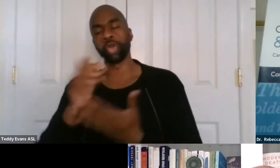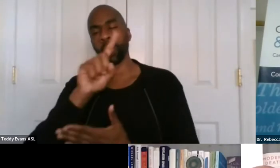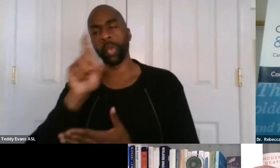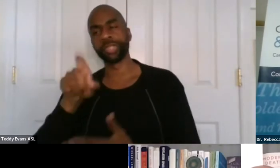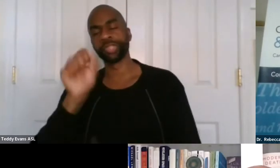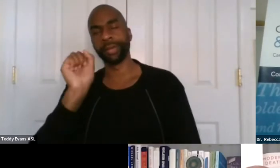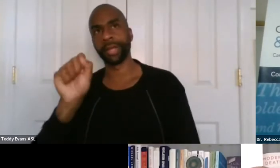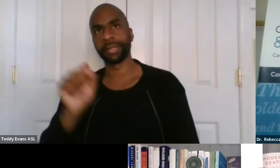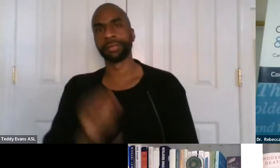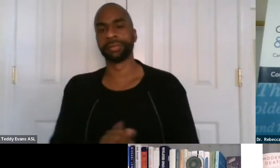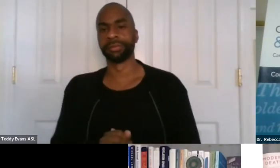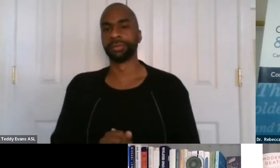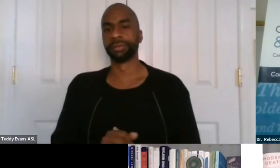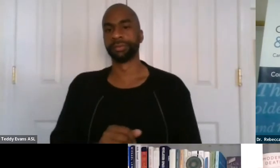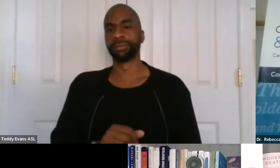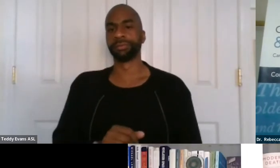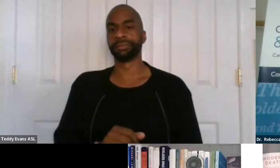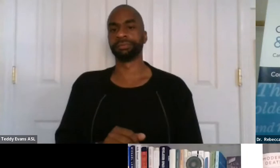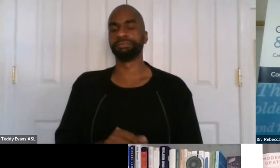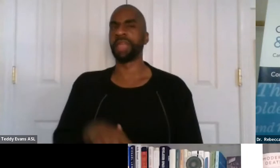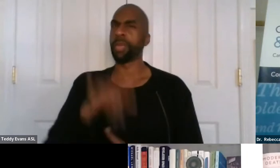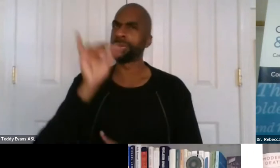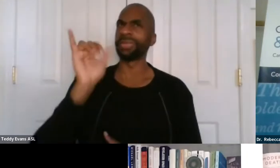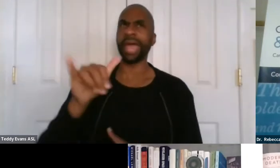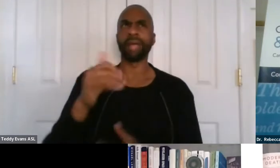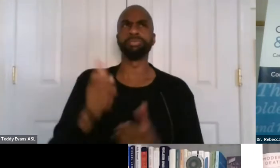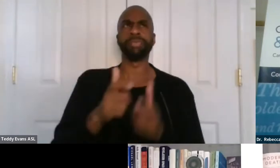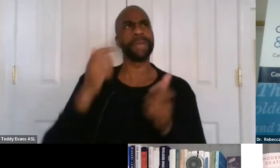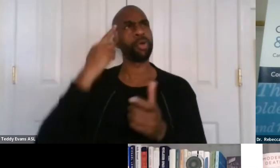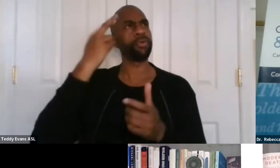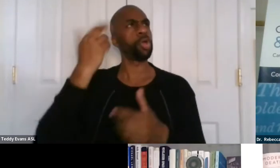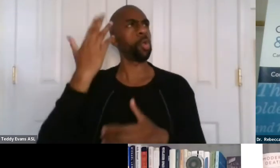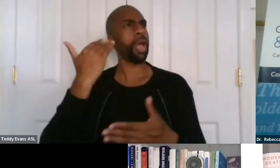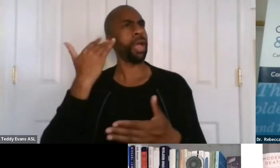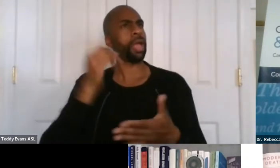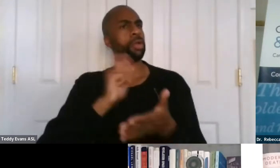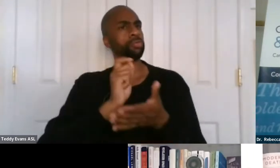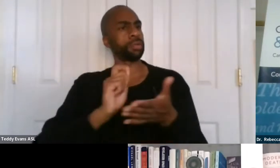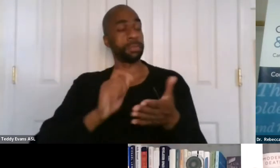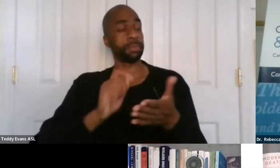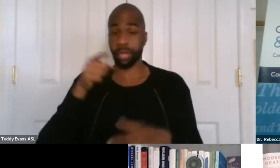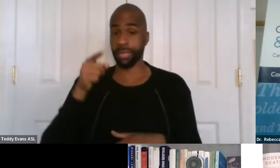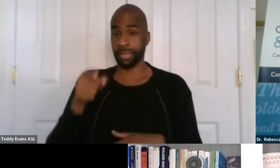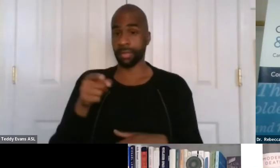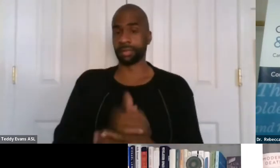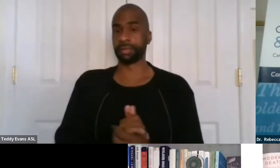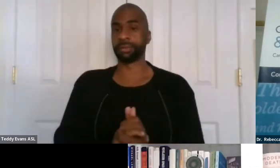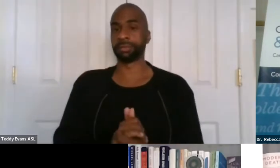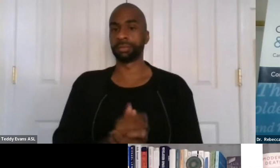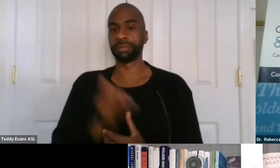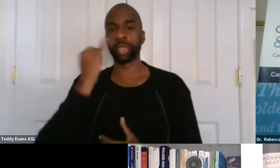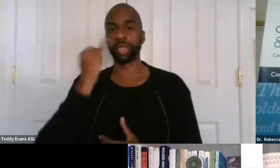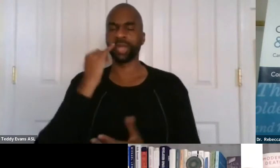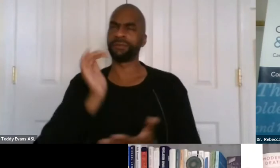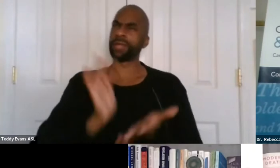To me, that's been one of the biggest reasons why I wanted to write this book. I think that if you look at medicine's response